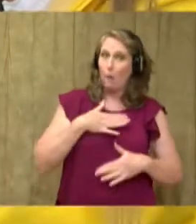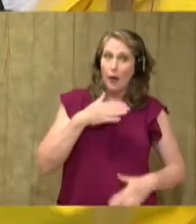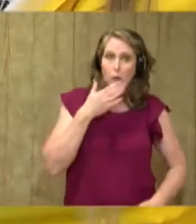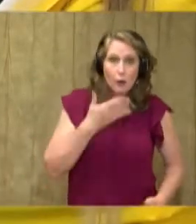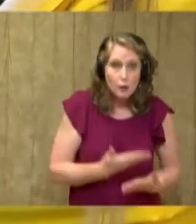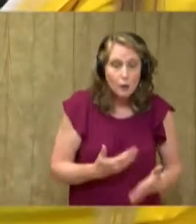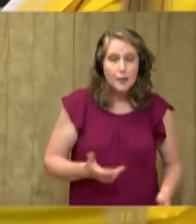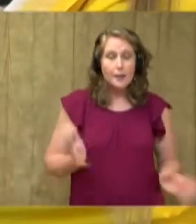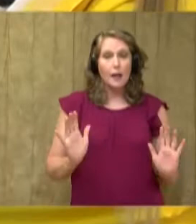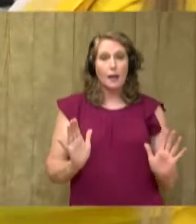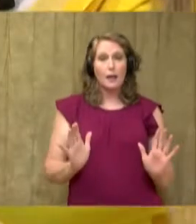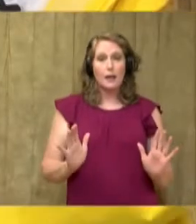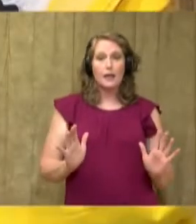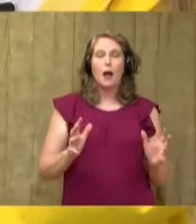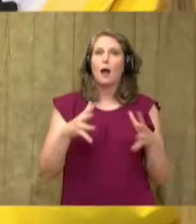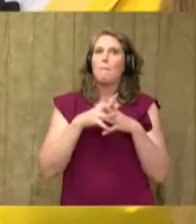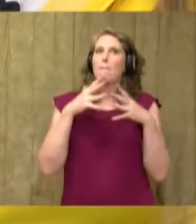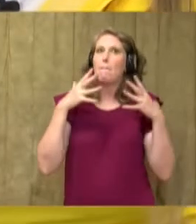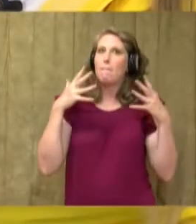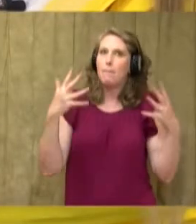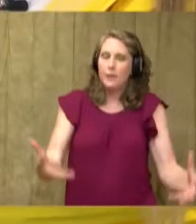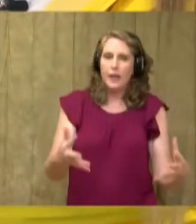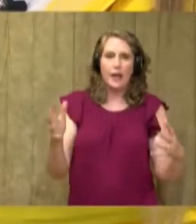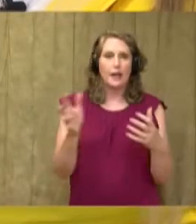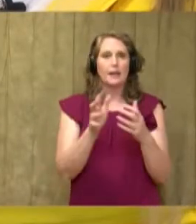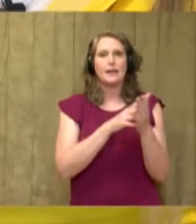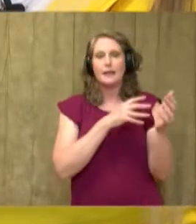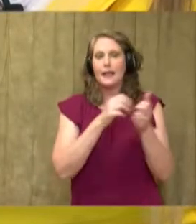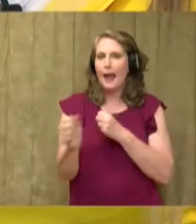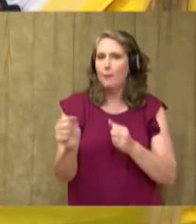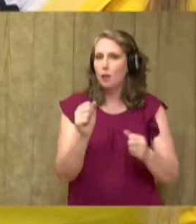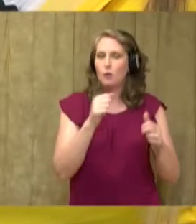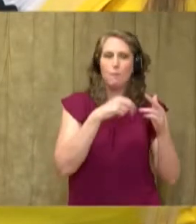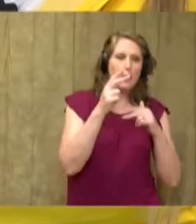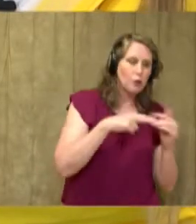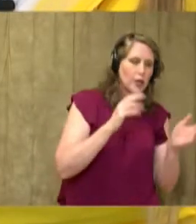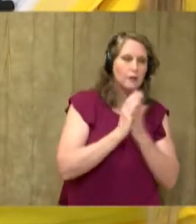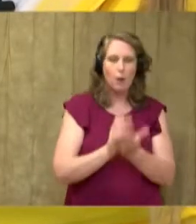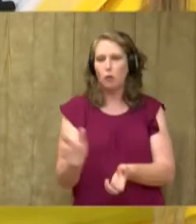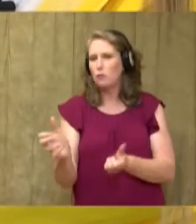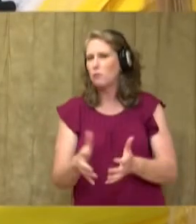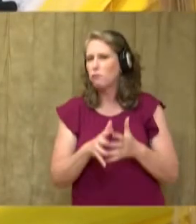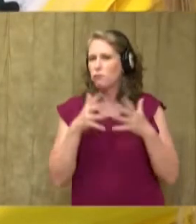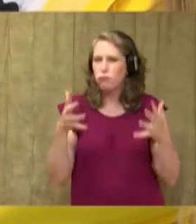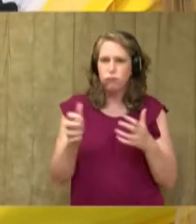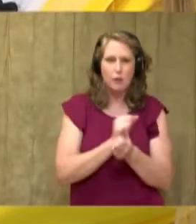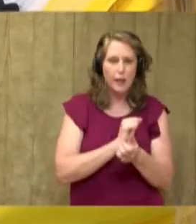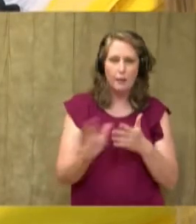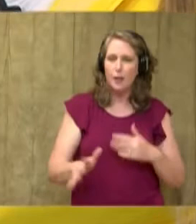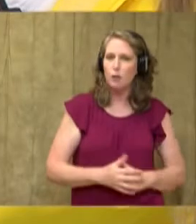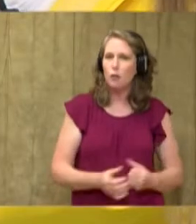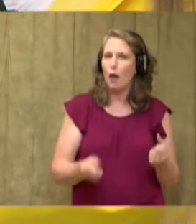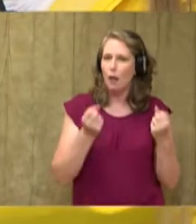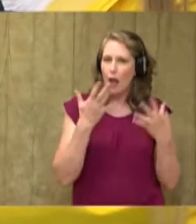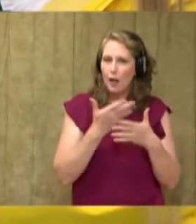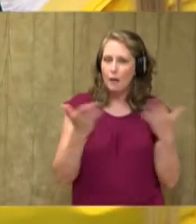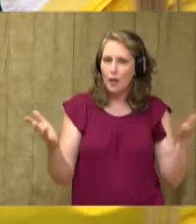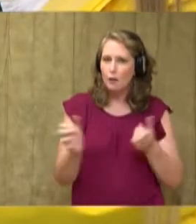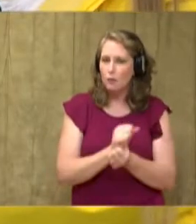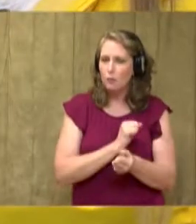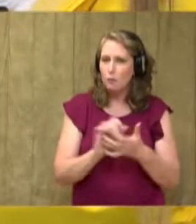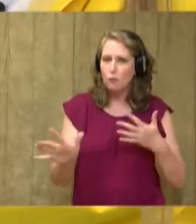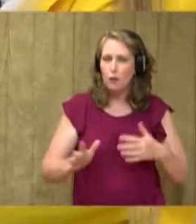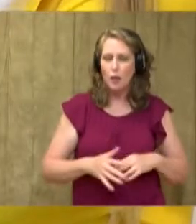goodness. There is extensive damage to buildings and boats. So a category 3 is definitely more